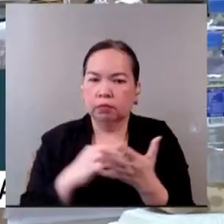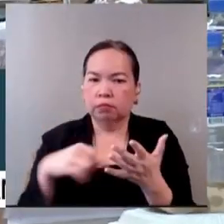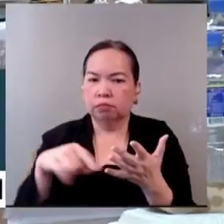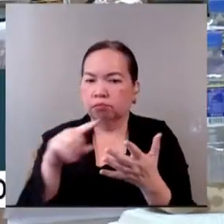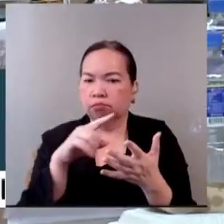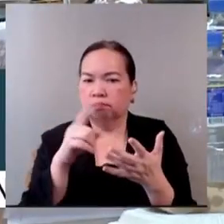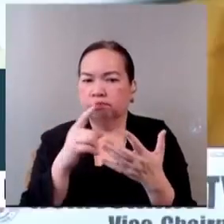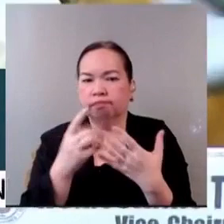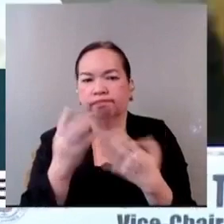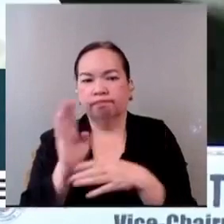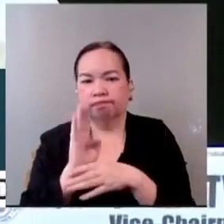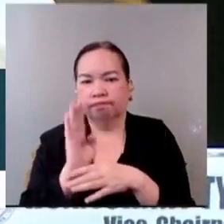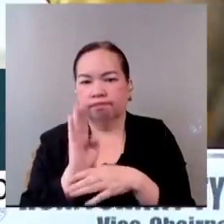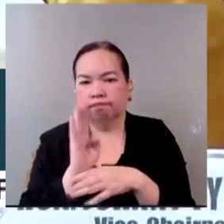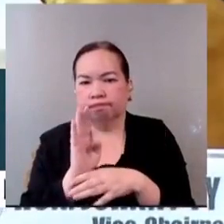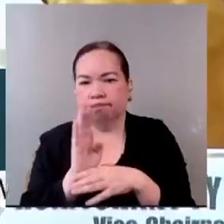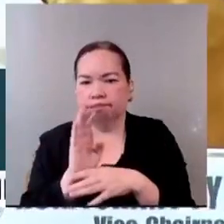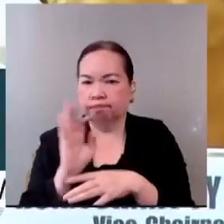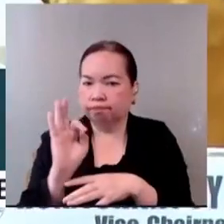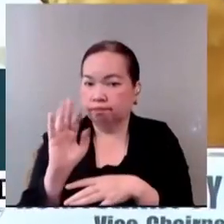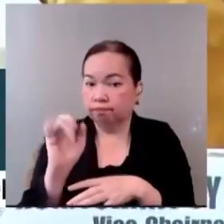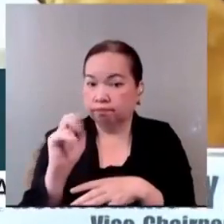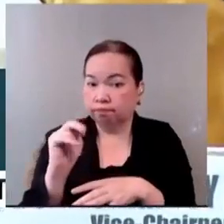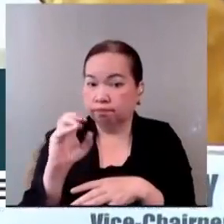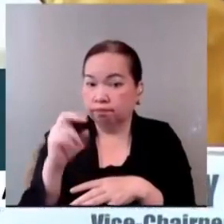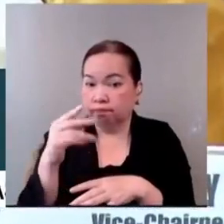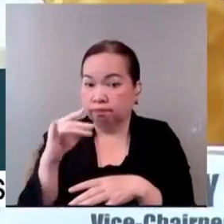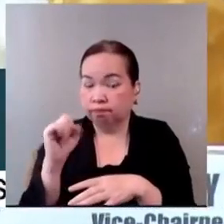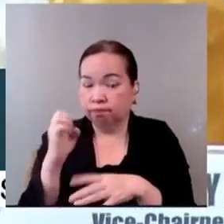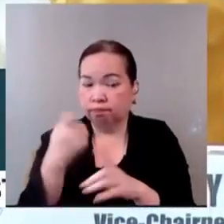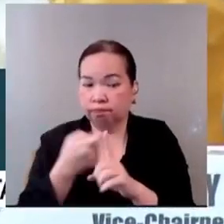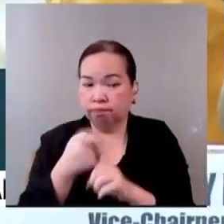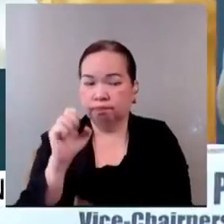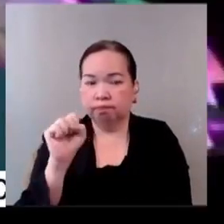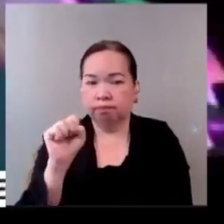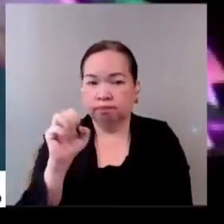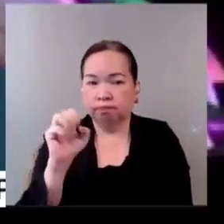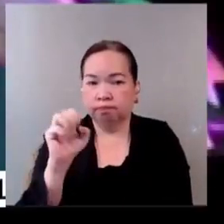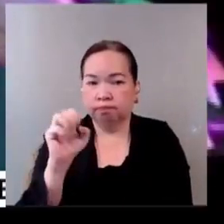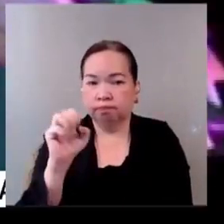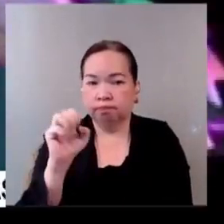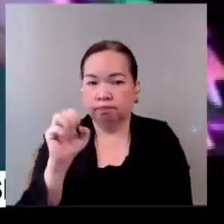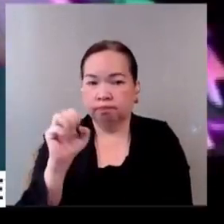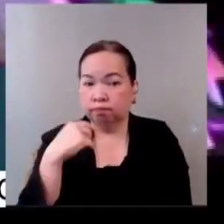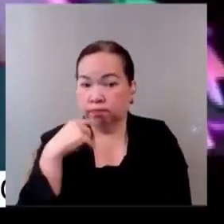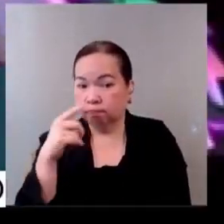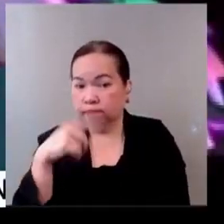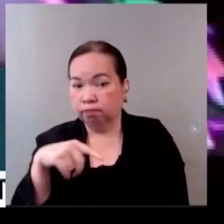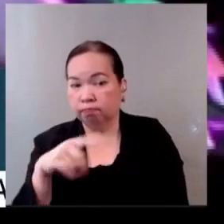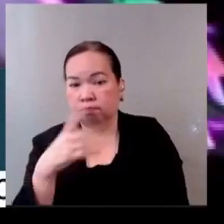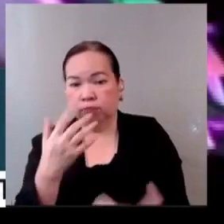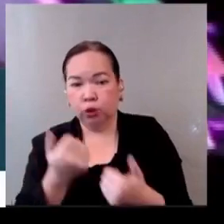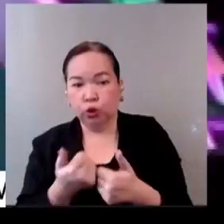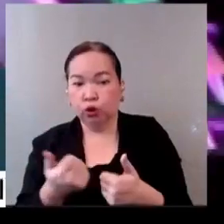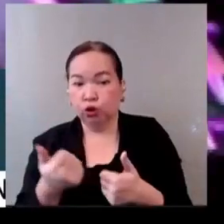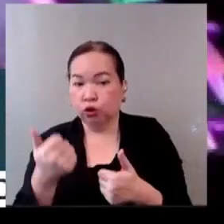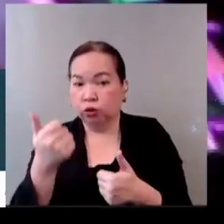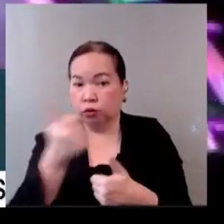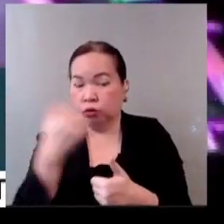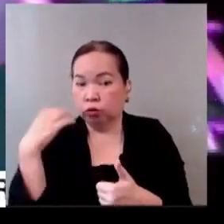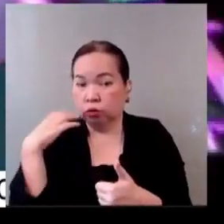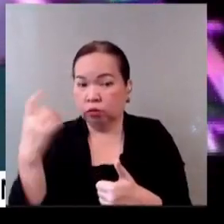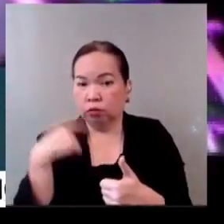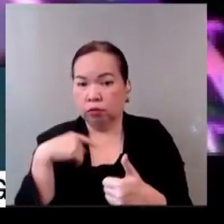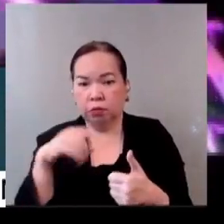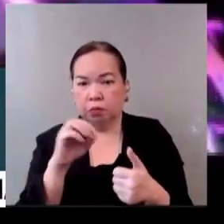SM&I due to alleged violations. House Panel on Legislative Franchises Chairman Gus Tambunting says there were no objections to